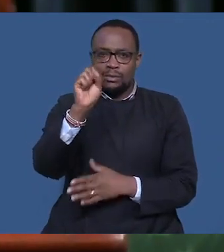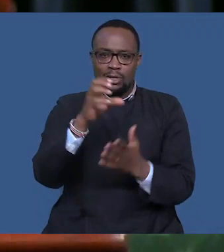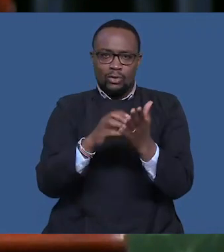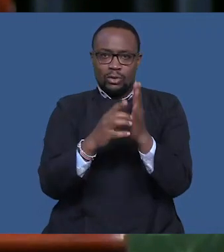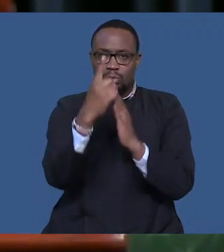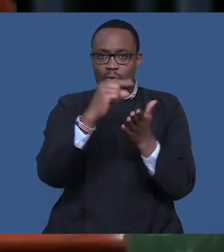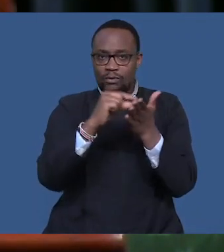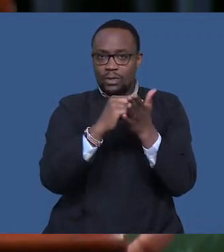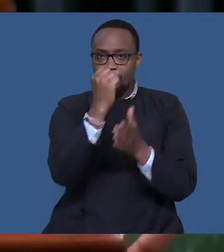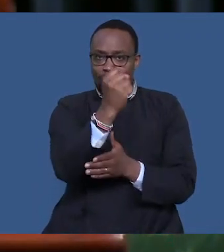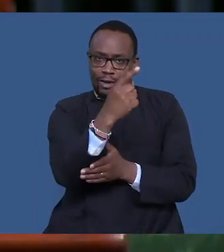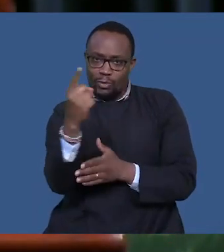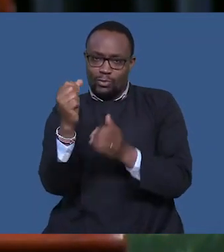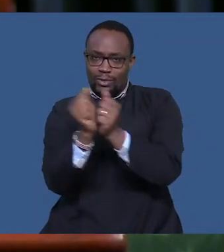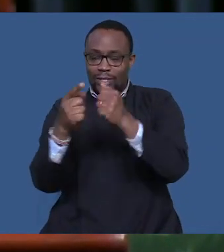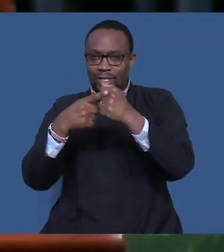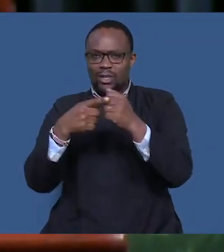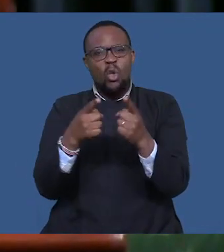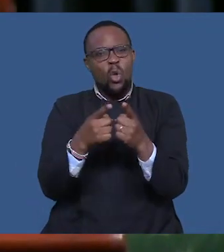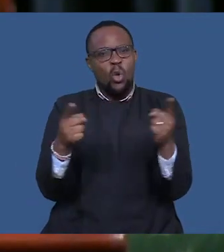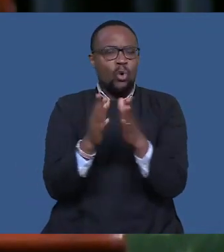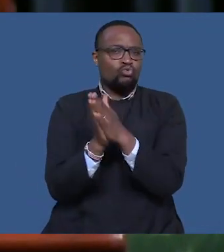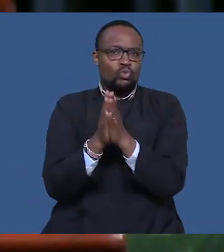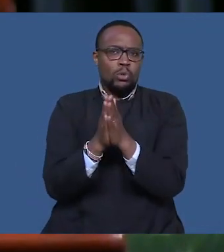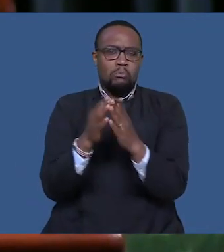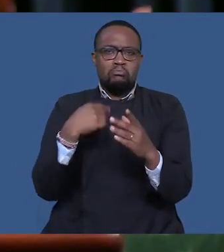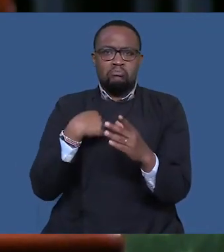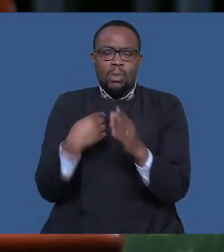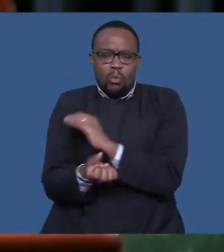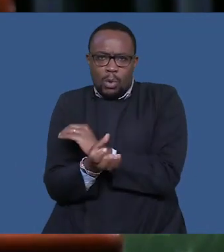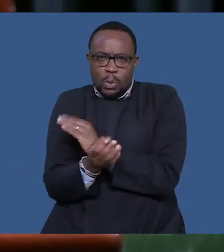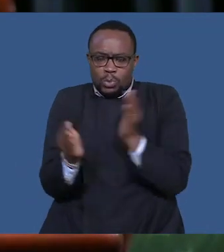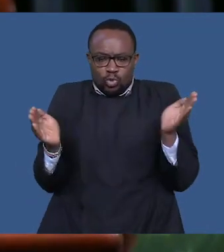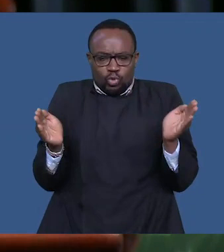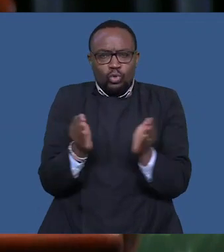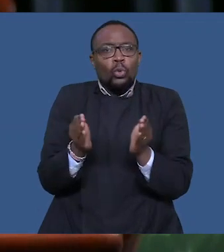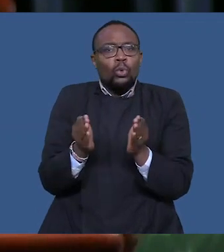So being that it's a long passage, I'll just give us a brief